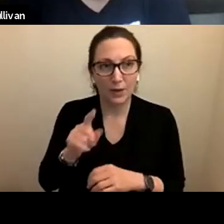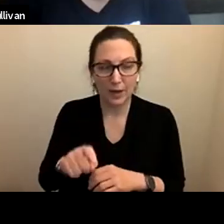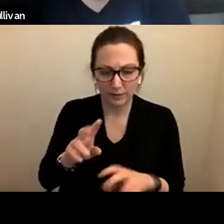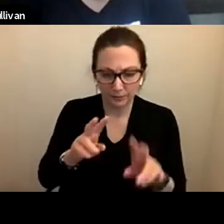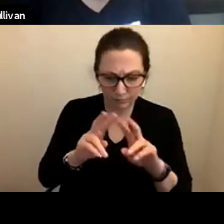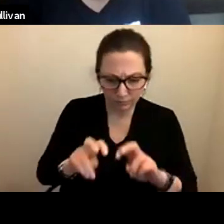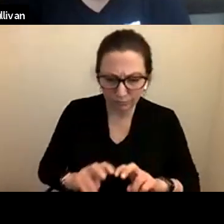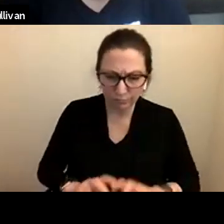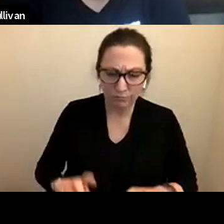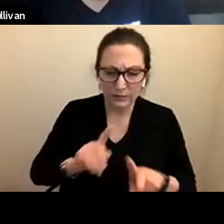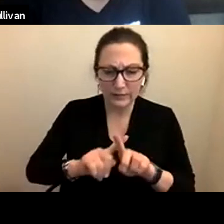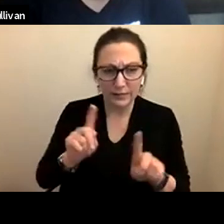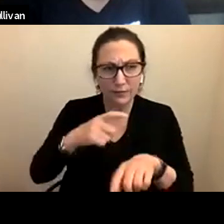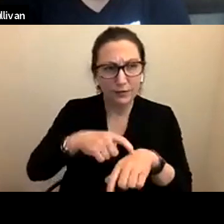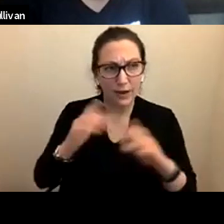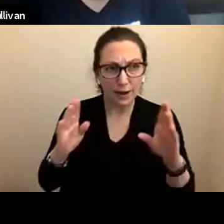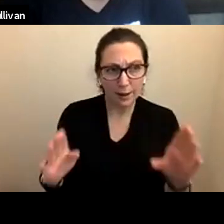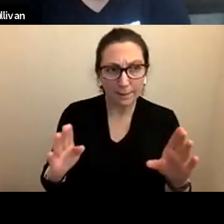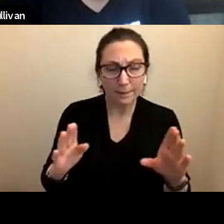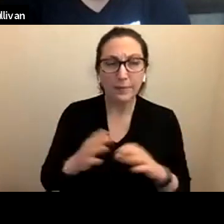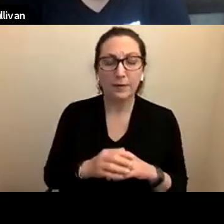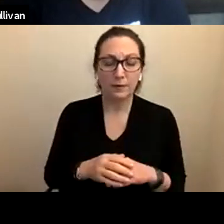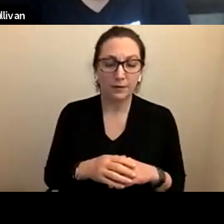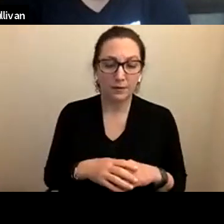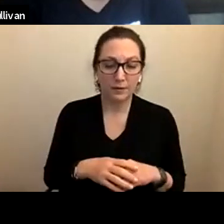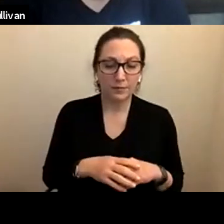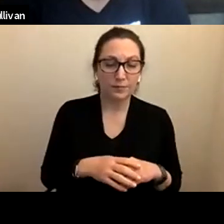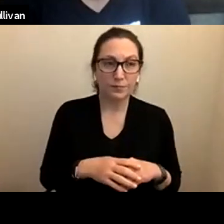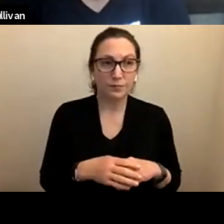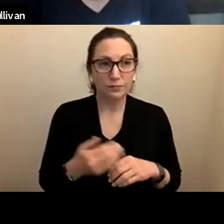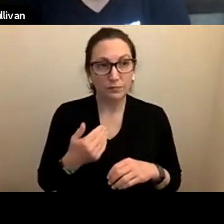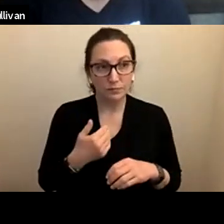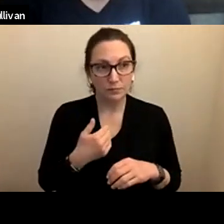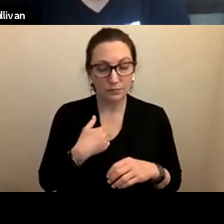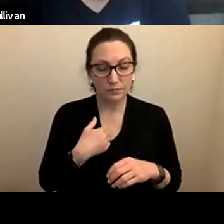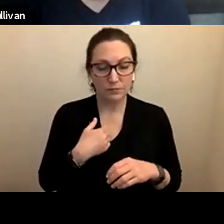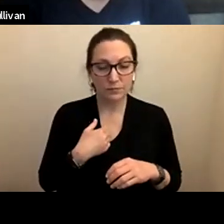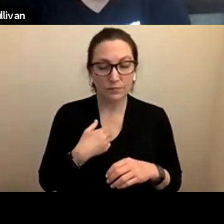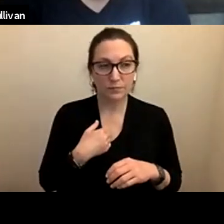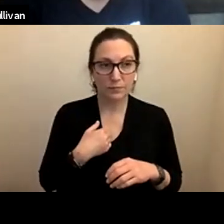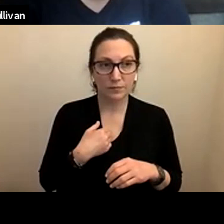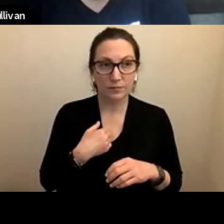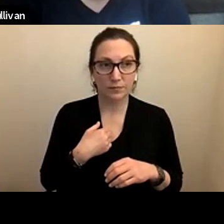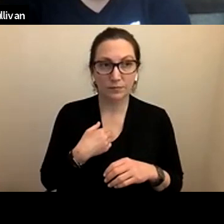than we usually do for students. There was a significant portion of